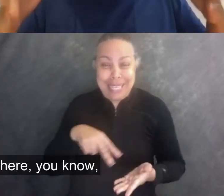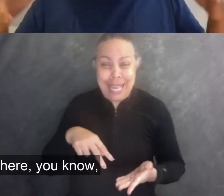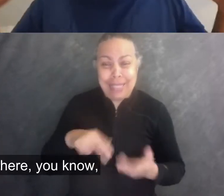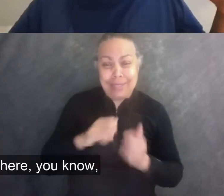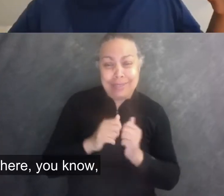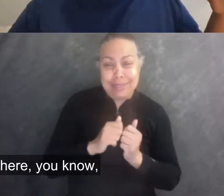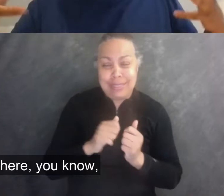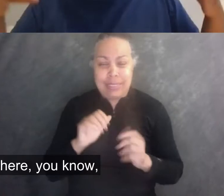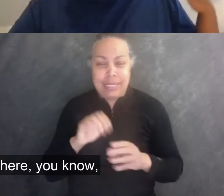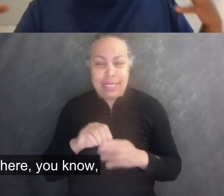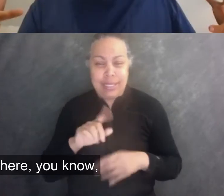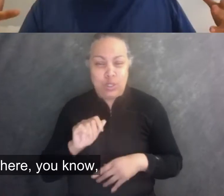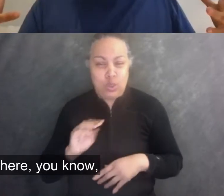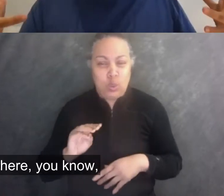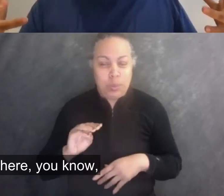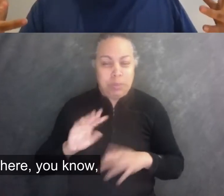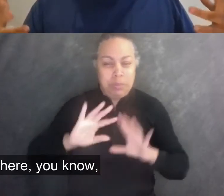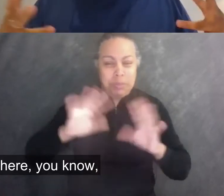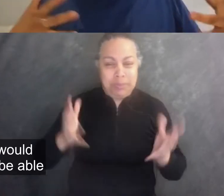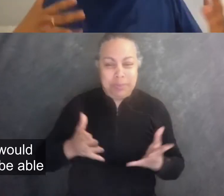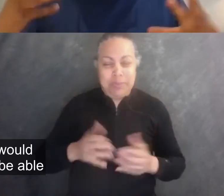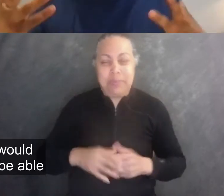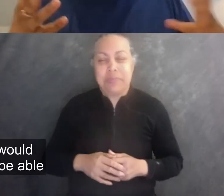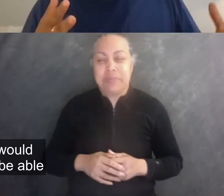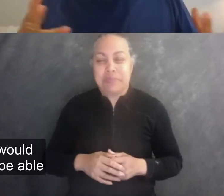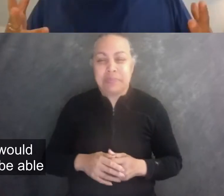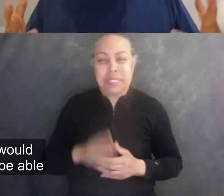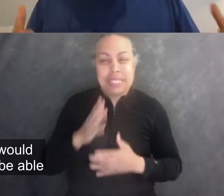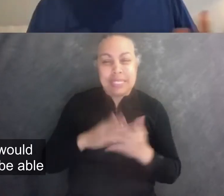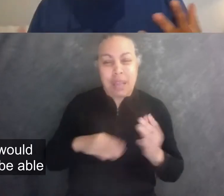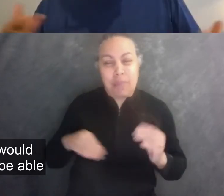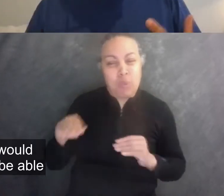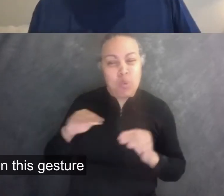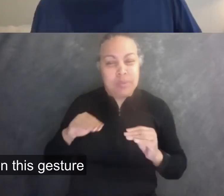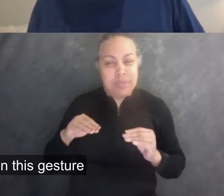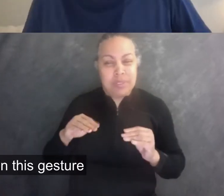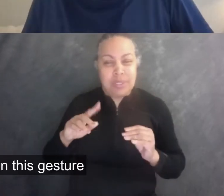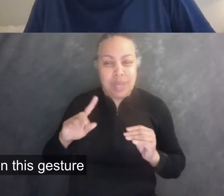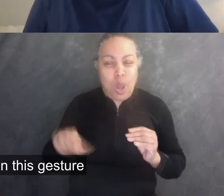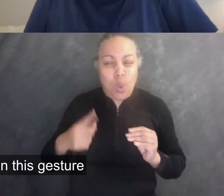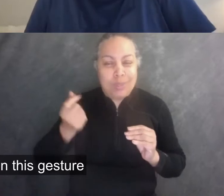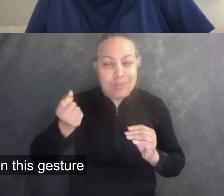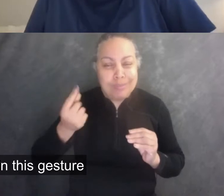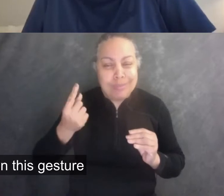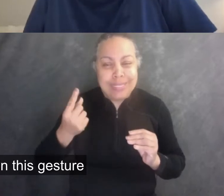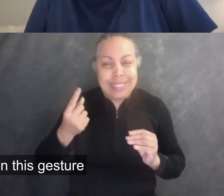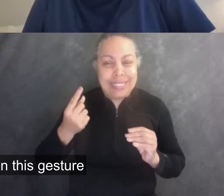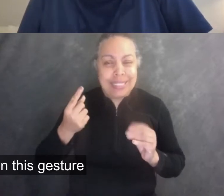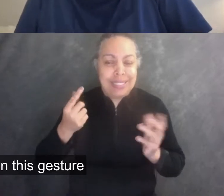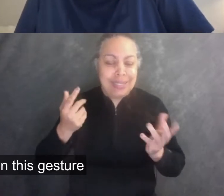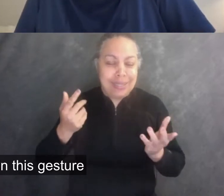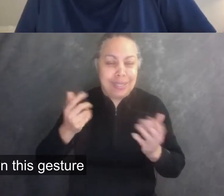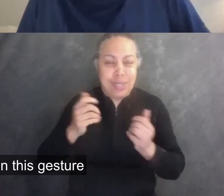the Zoomosphere, you know, certain moves would only necessarily be able to be understood even in